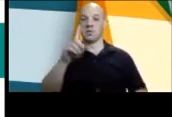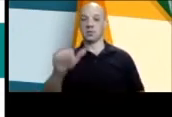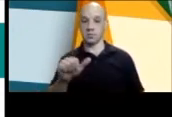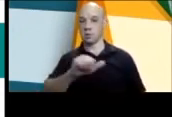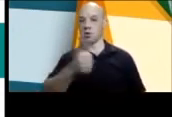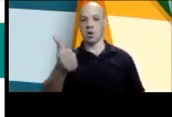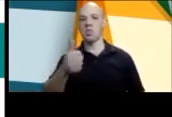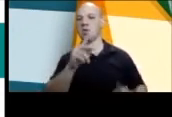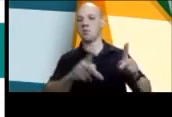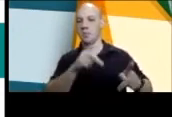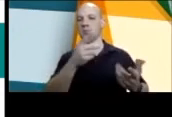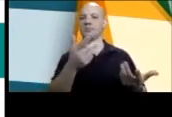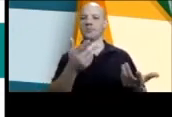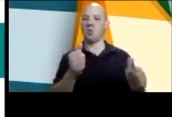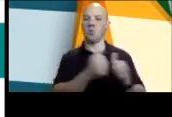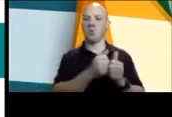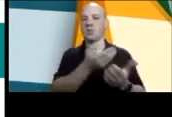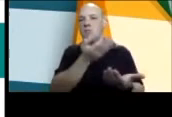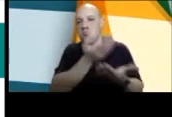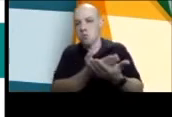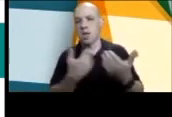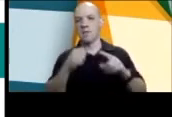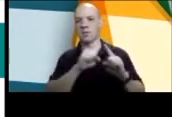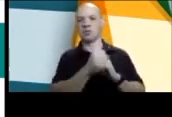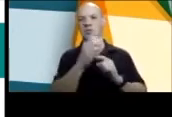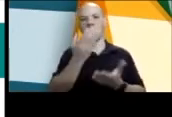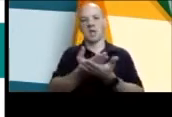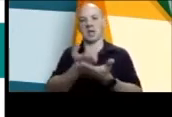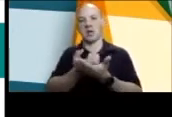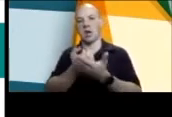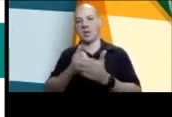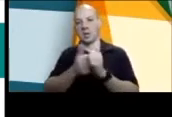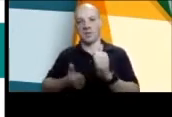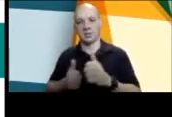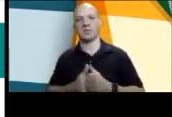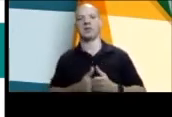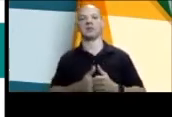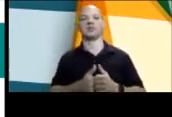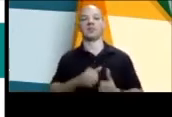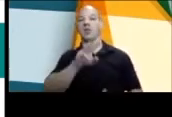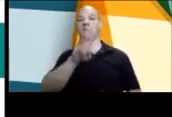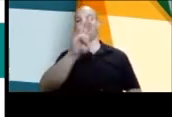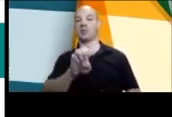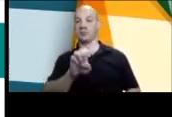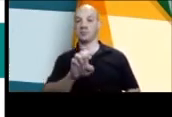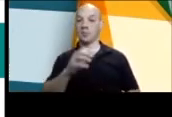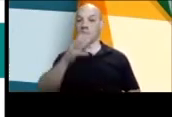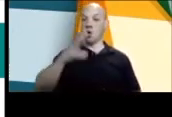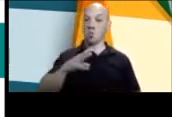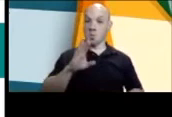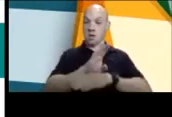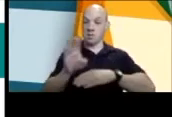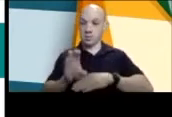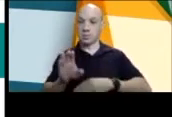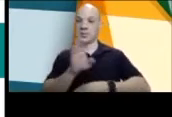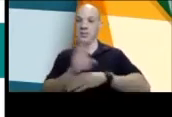and economic disadvantage. Woman business enterprise. A woman business is a business concern